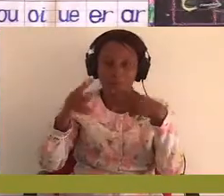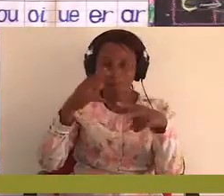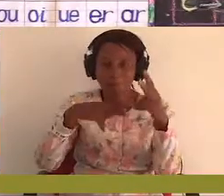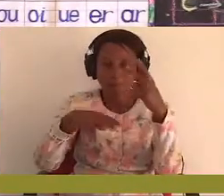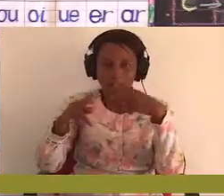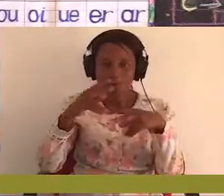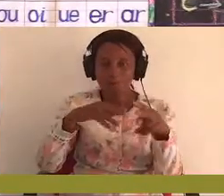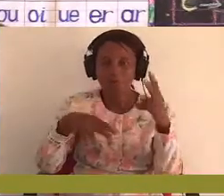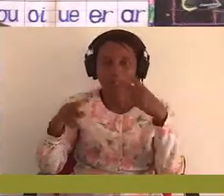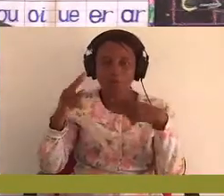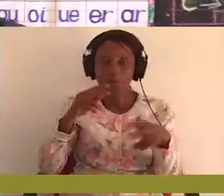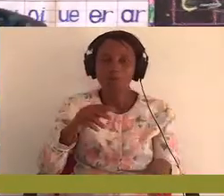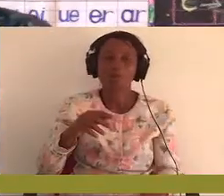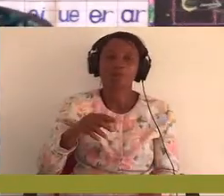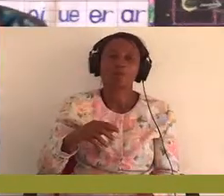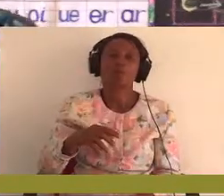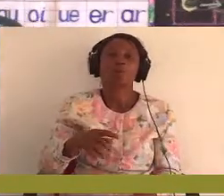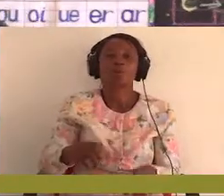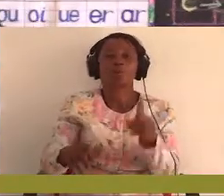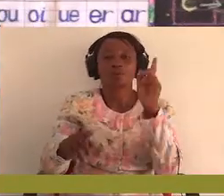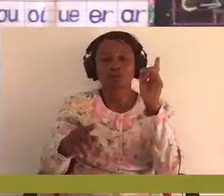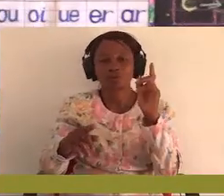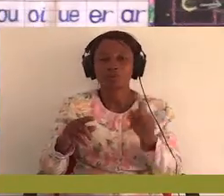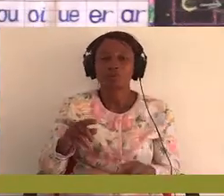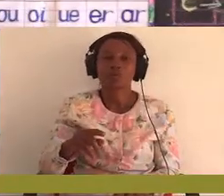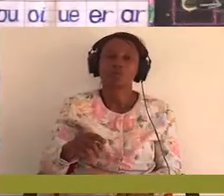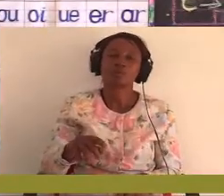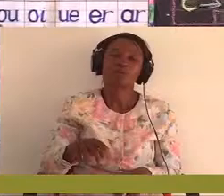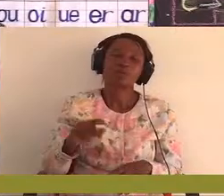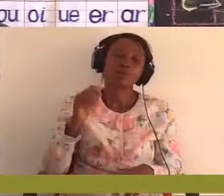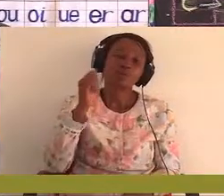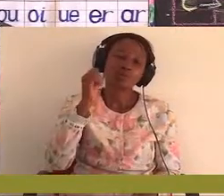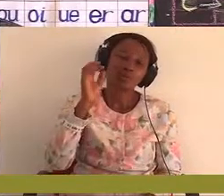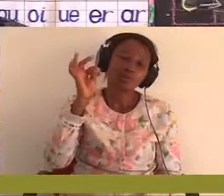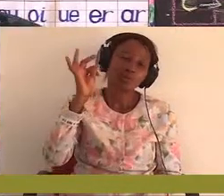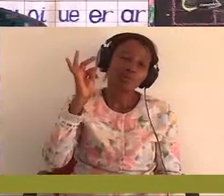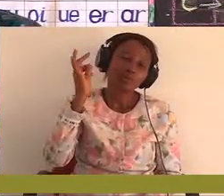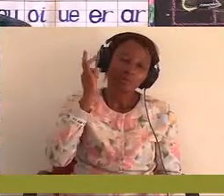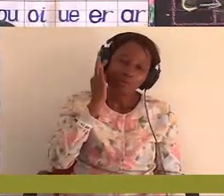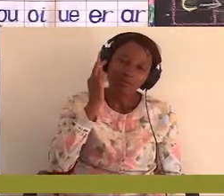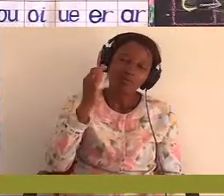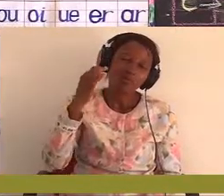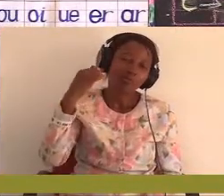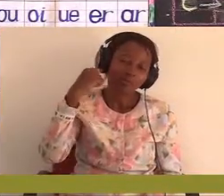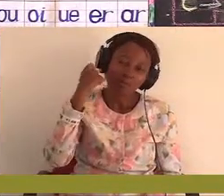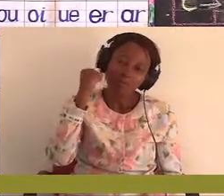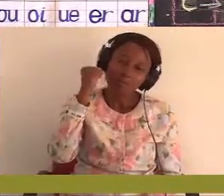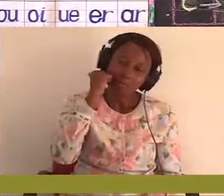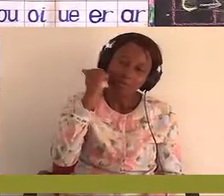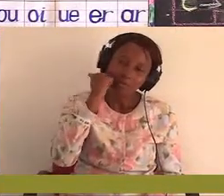Yeah? The sound that you hear frequently. Are we together?